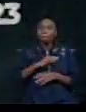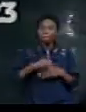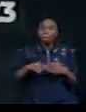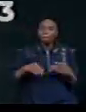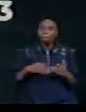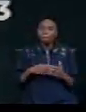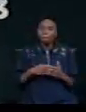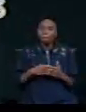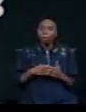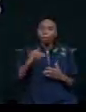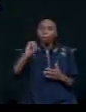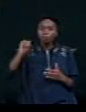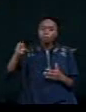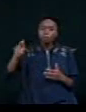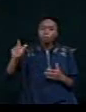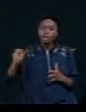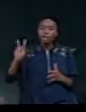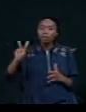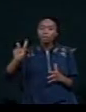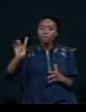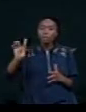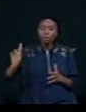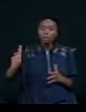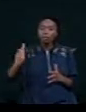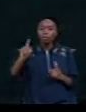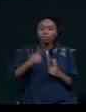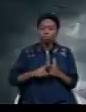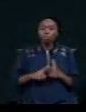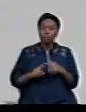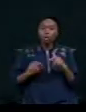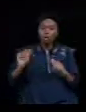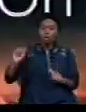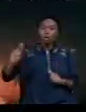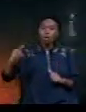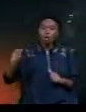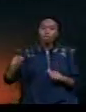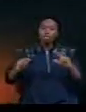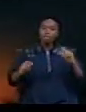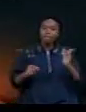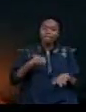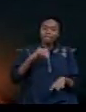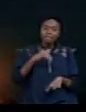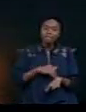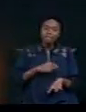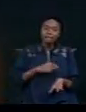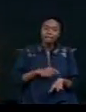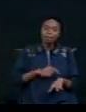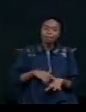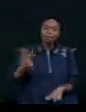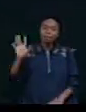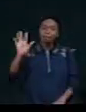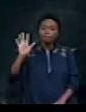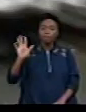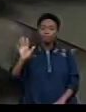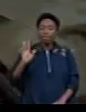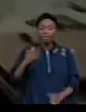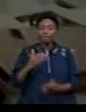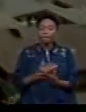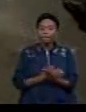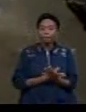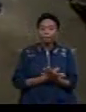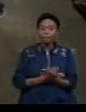July 27th to August 1st, 2023, at 1600 hours GMT daily. Live